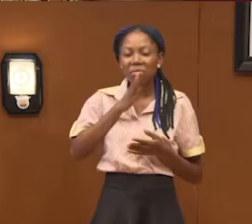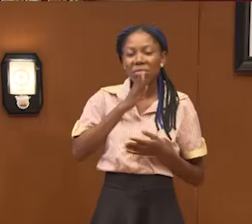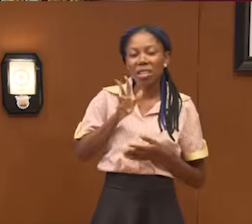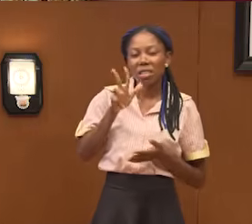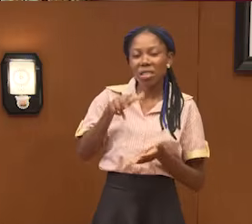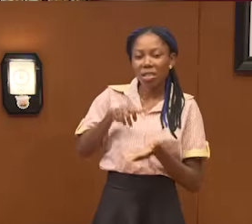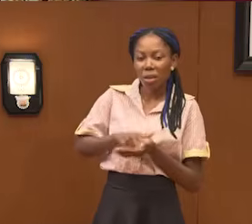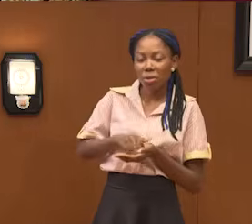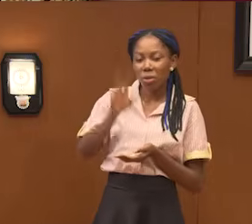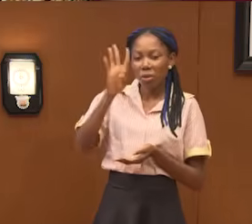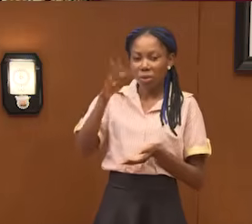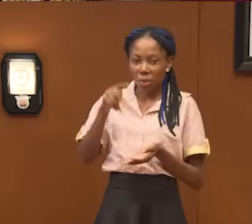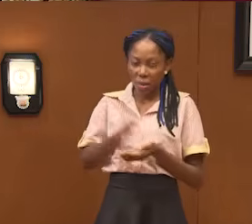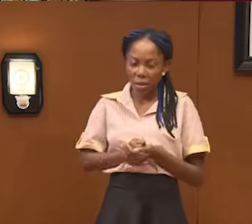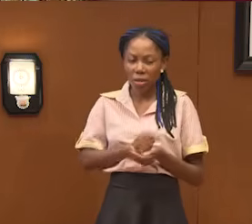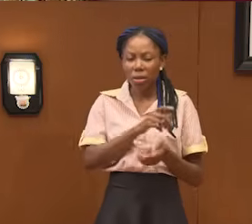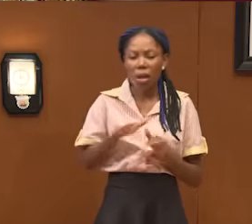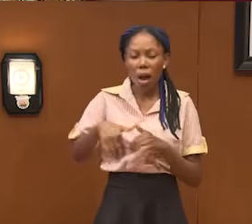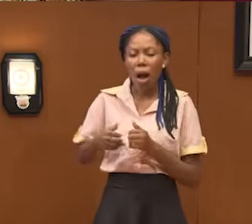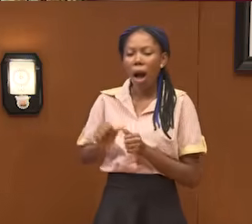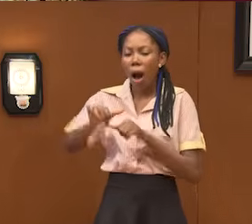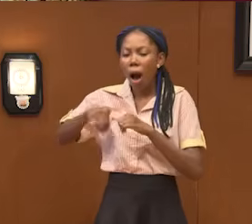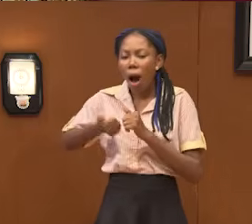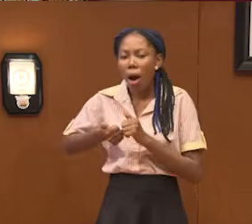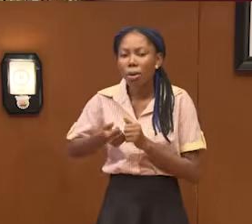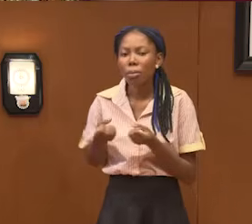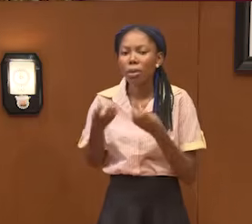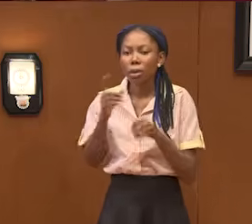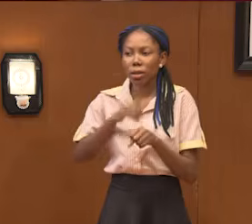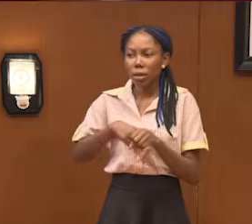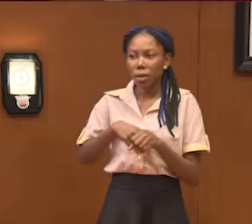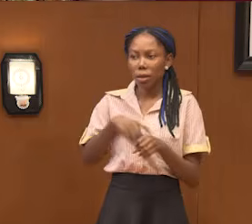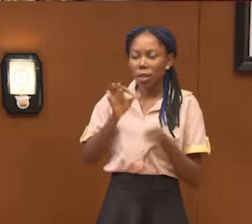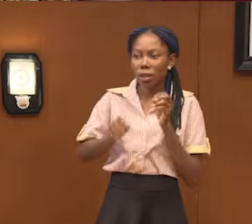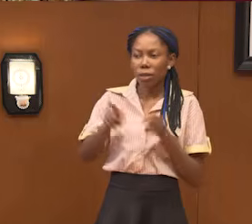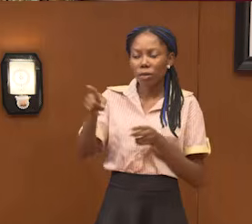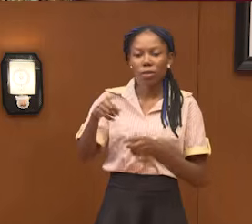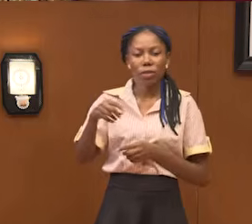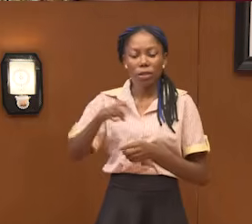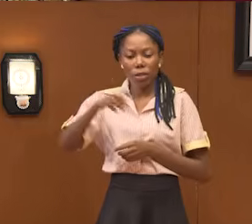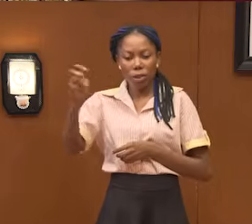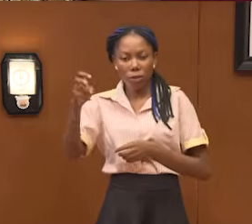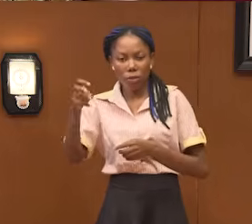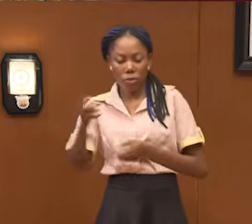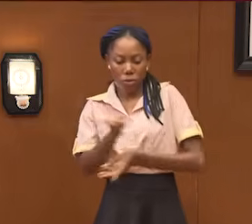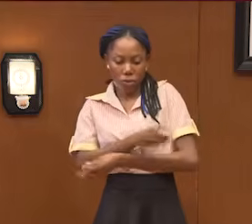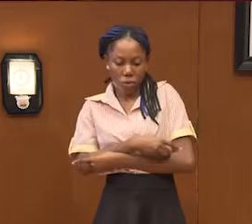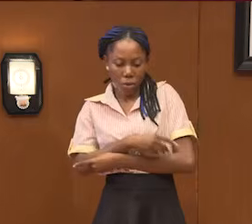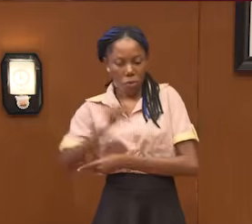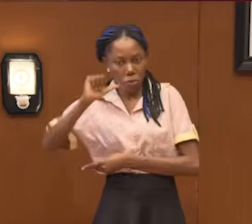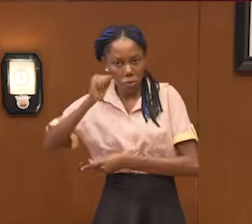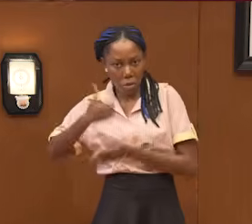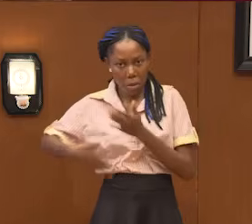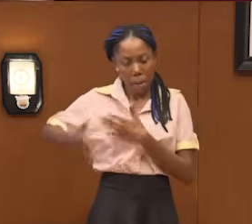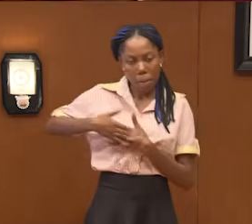times 3,000, at times How 5,000. often? How often? What's the If I travel today, I will come back tomorrow because I'm routing Lagos to Ilorin. Okay. I will come back